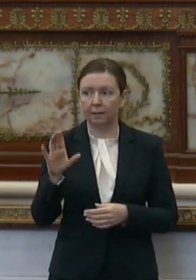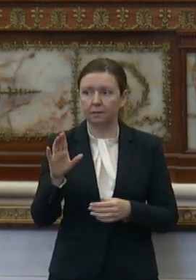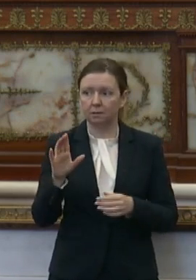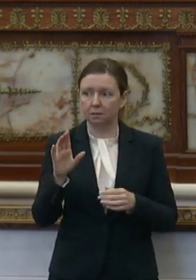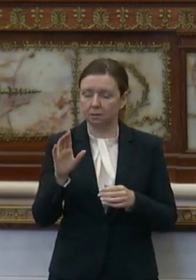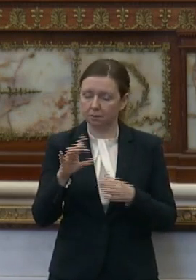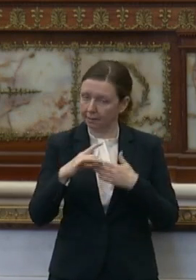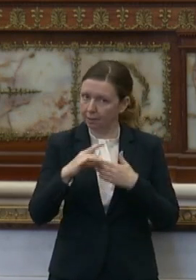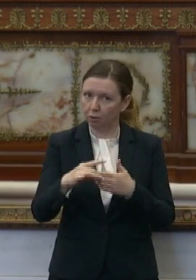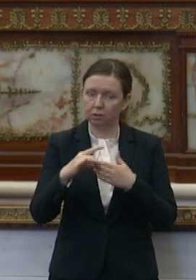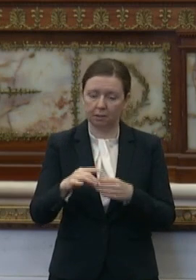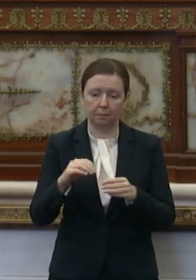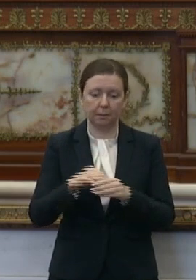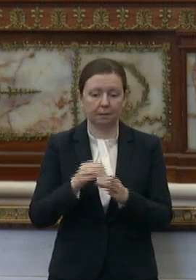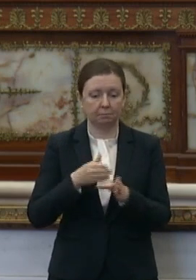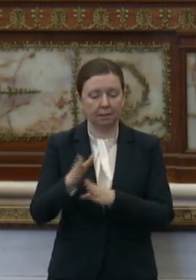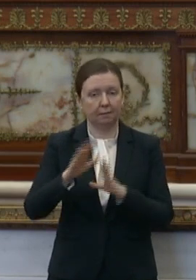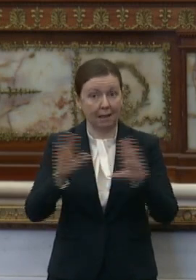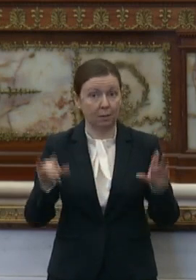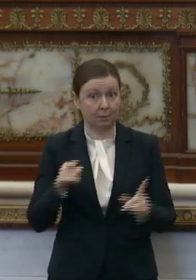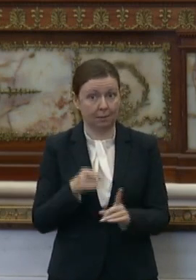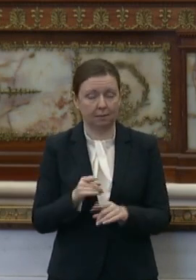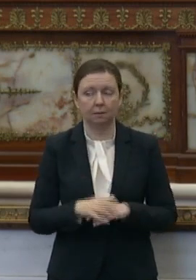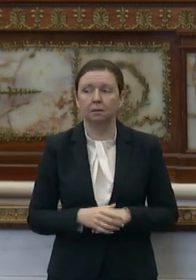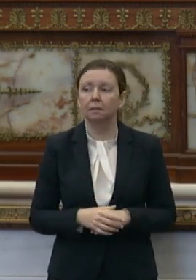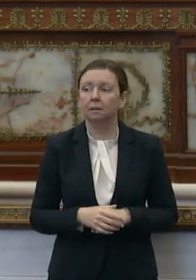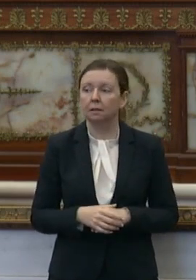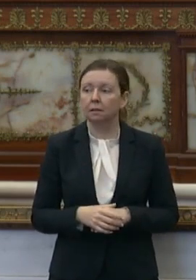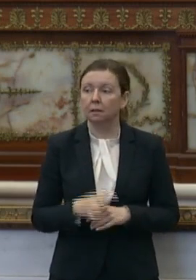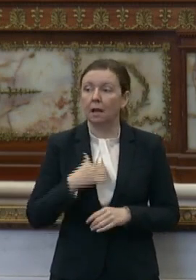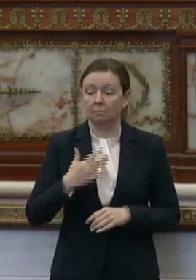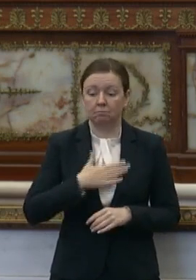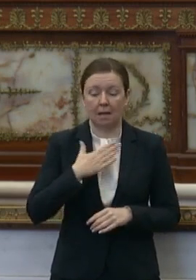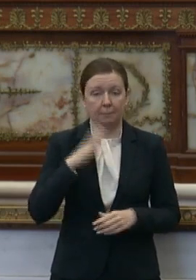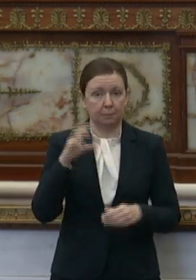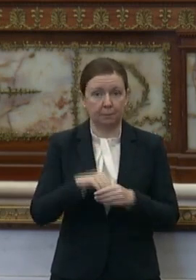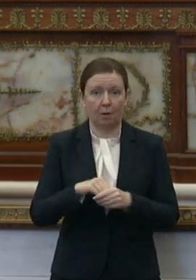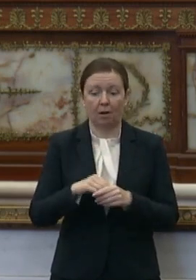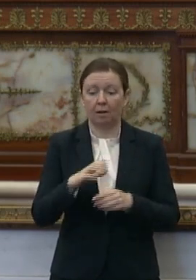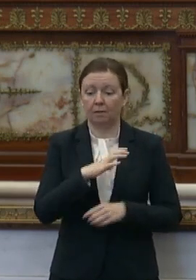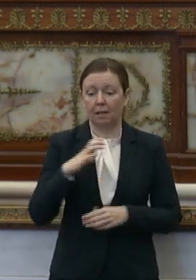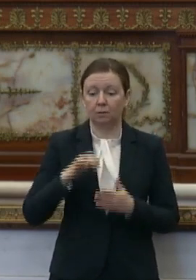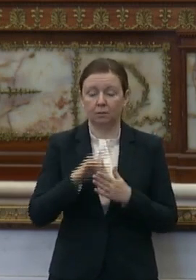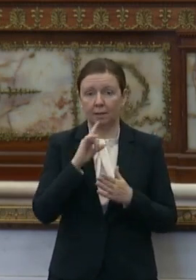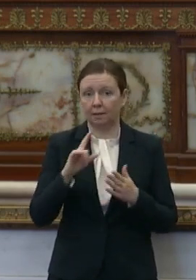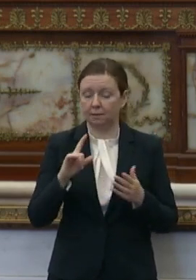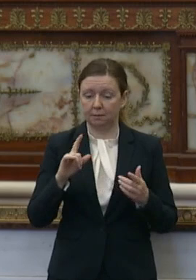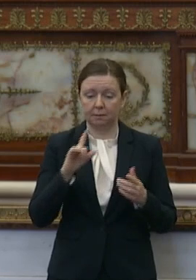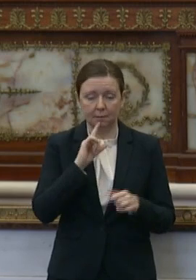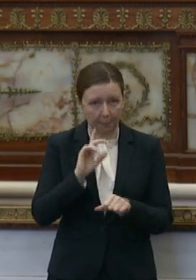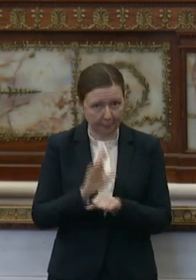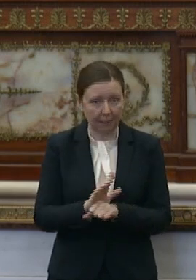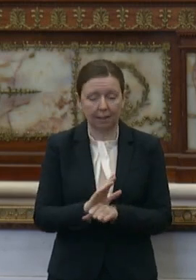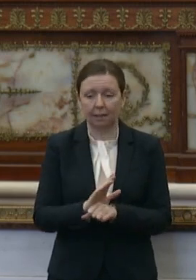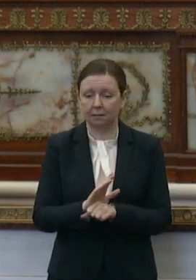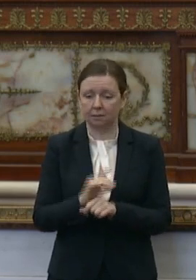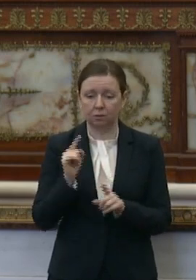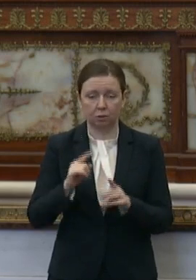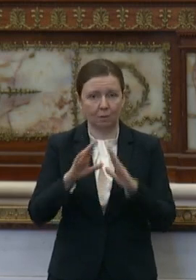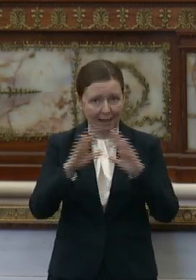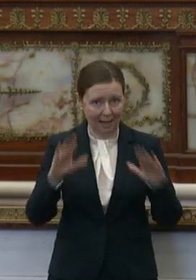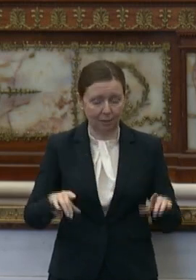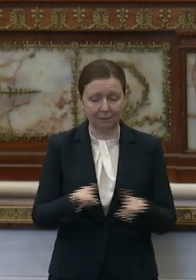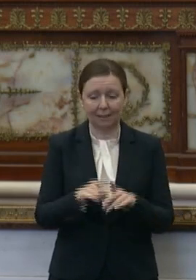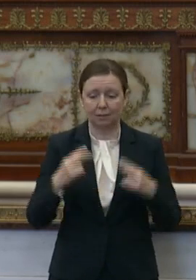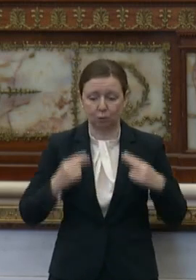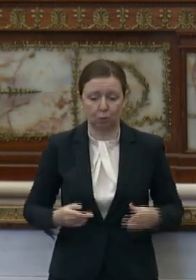tremendous leadership in the area of housing. I am glad to be part of a council that has dramatically committed its commitment to housing as a